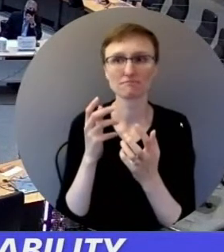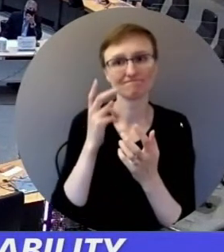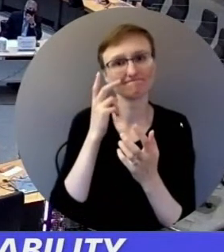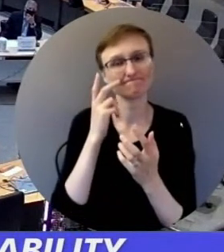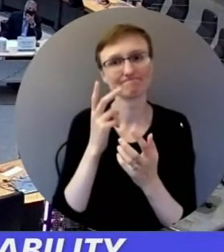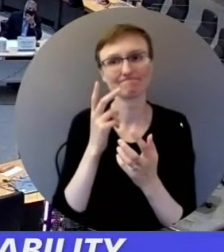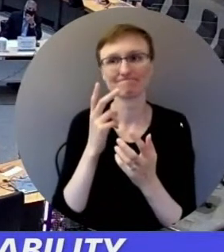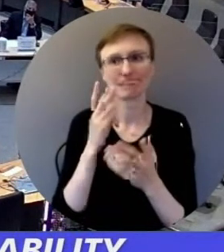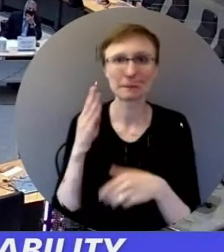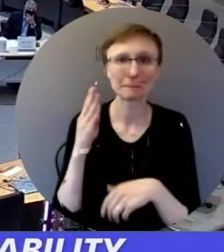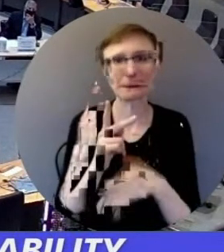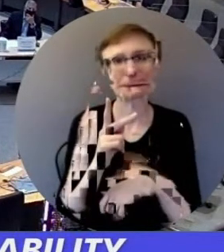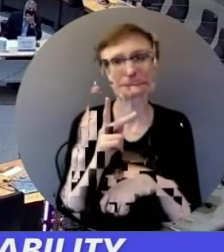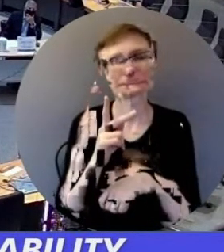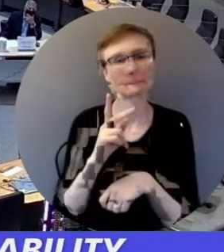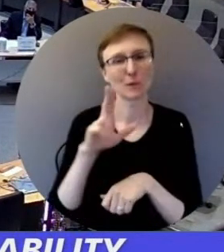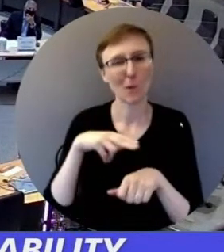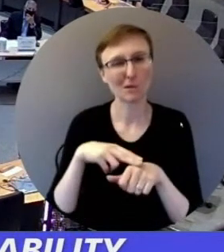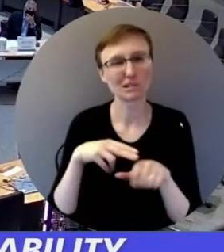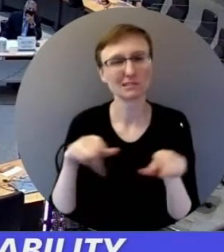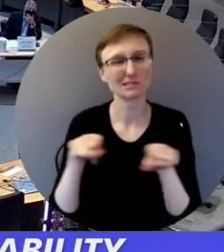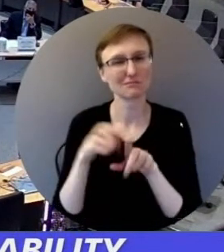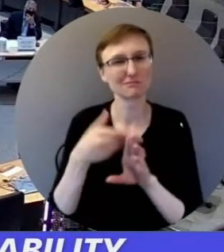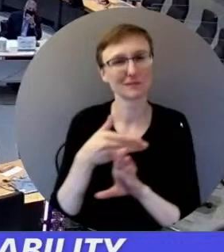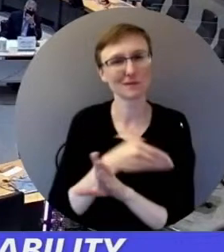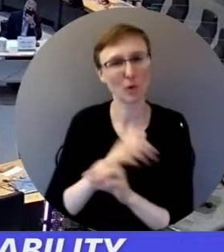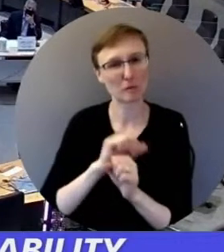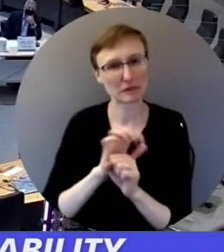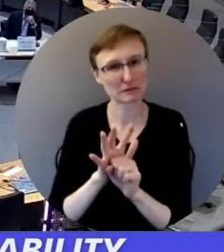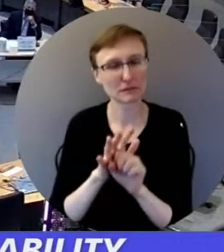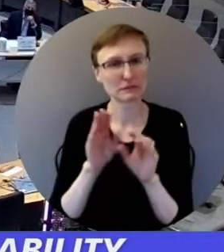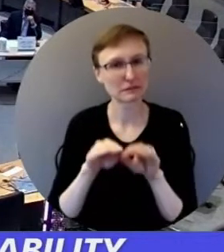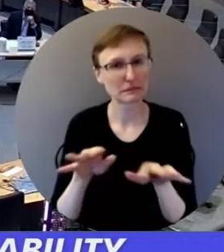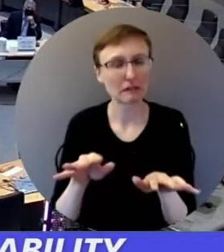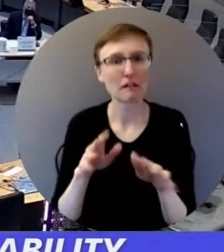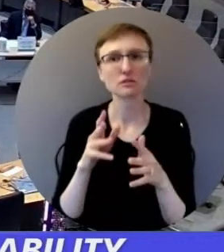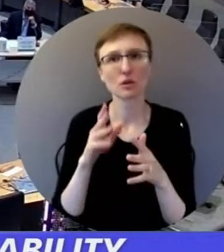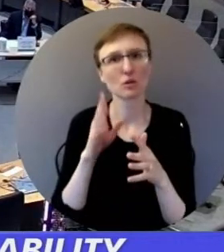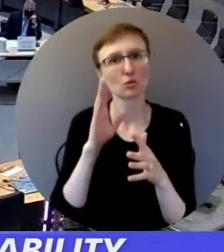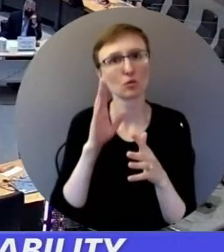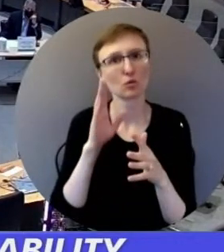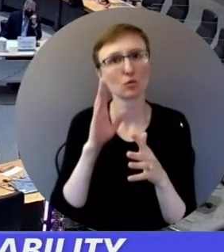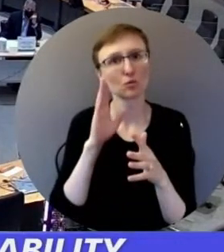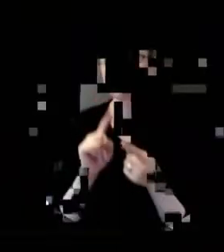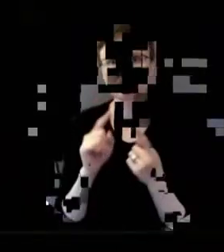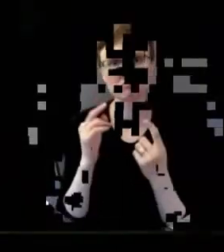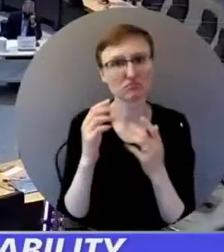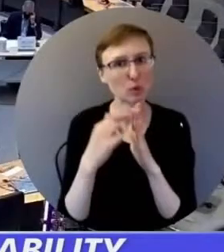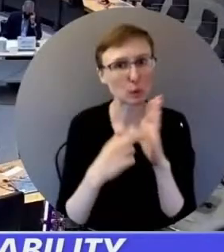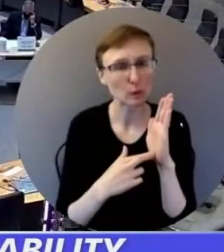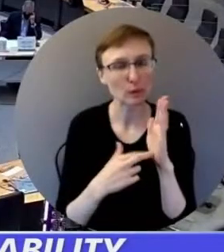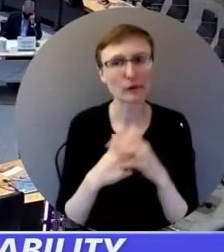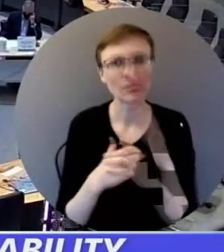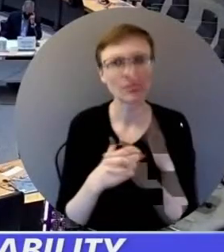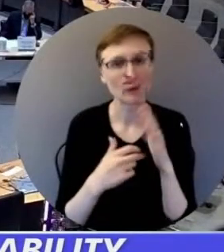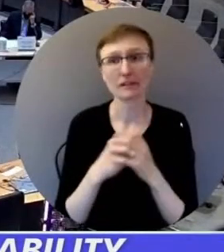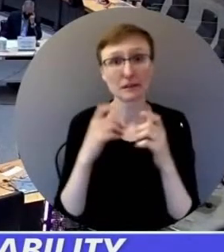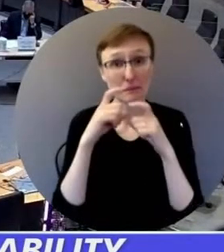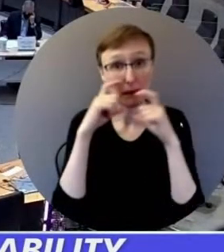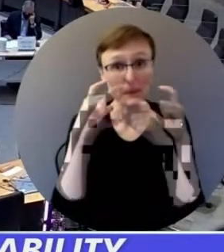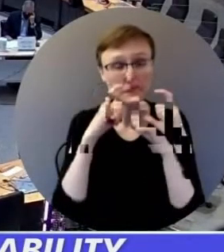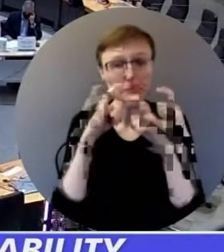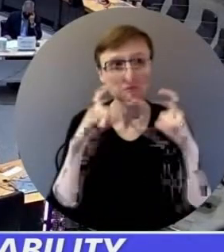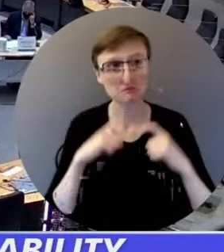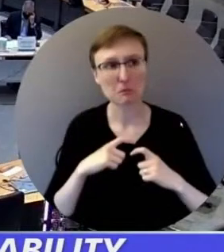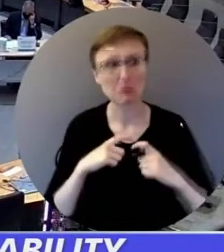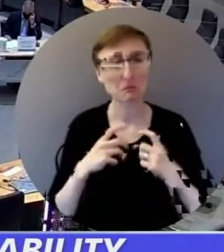or Christmas, that that there's going to be few restrictions on gatherings or practically no masking. And I know, Dr. Etches, I talked a little bit with